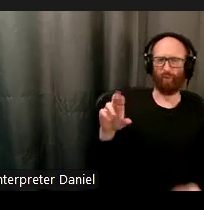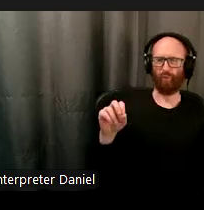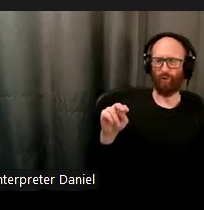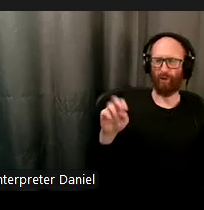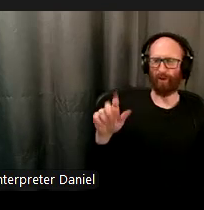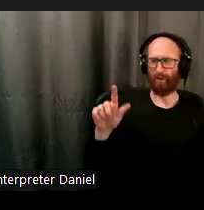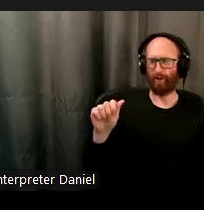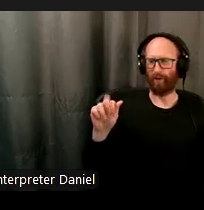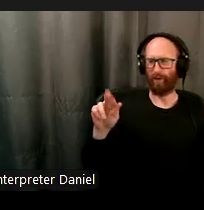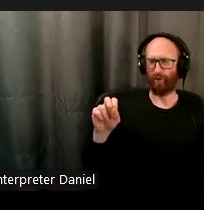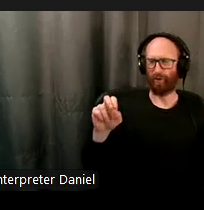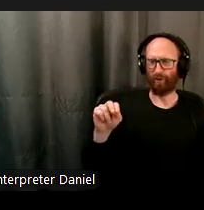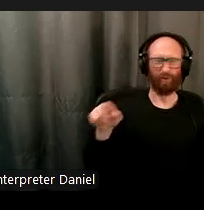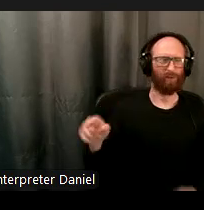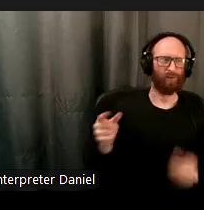support.